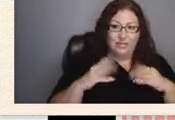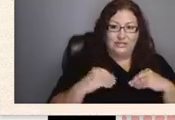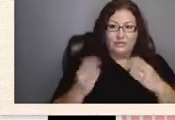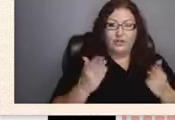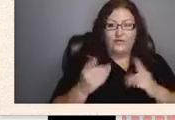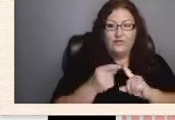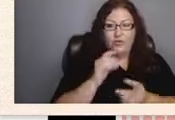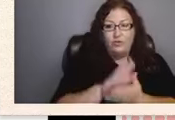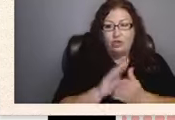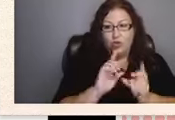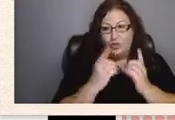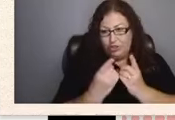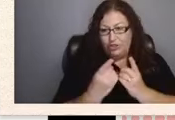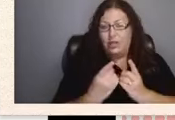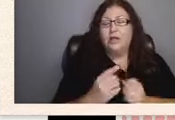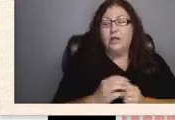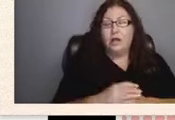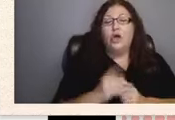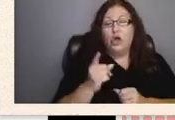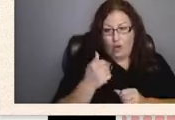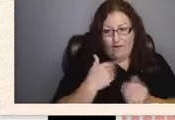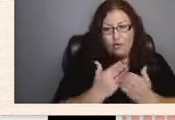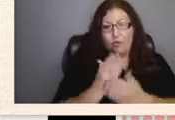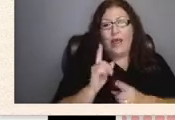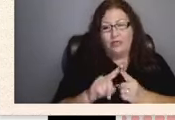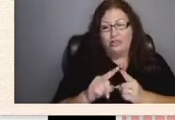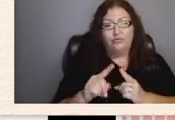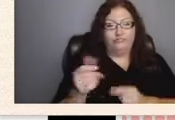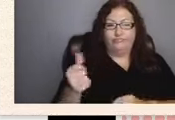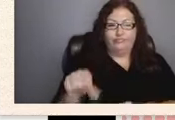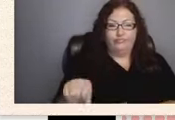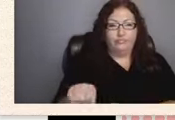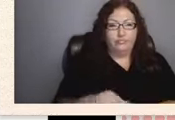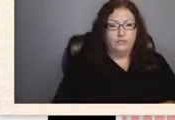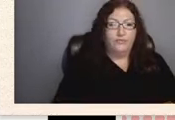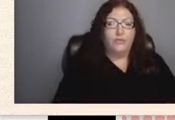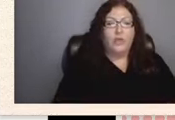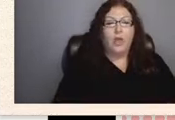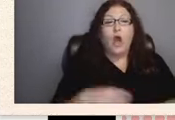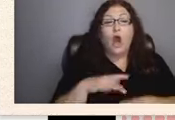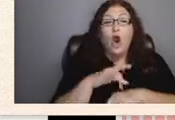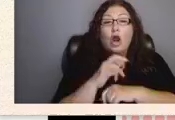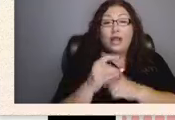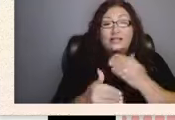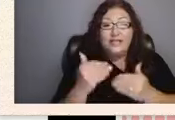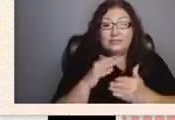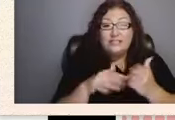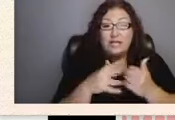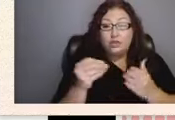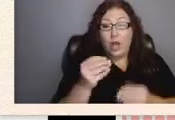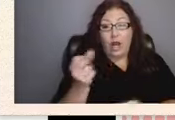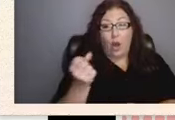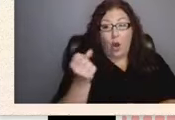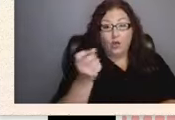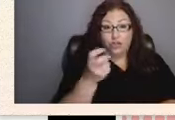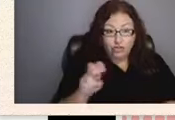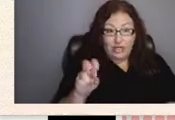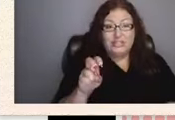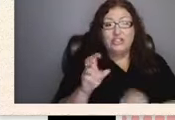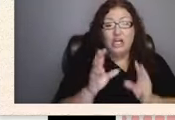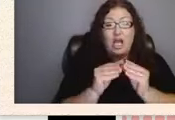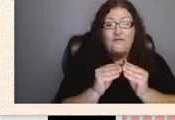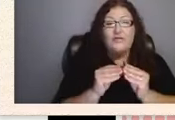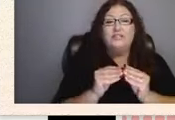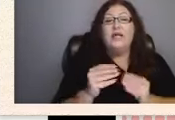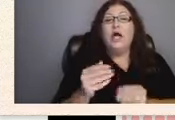district. You do have the right to opt out. Early Steps schedules and holds a transition conference no later than 33